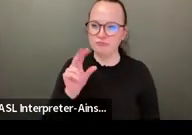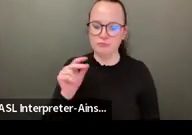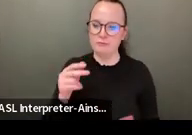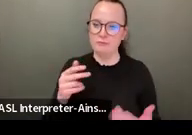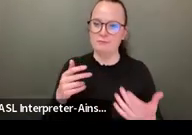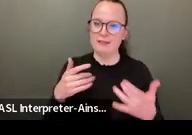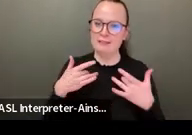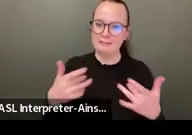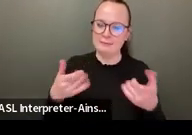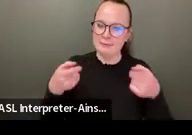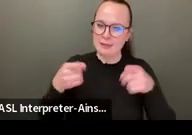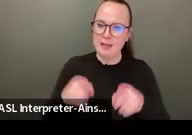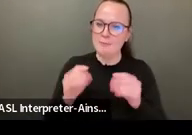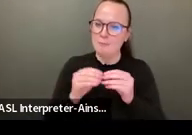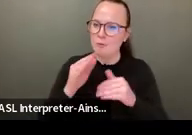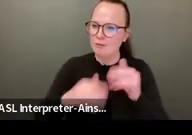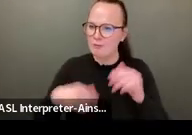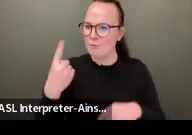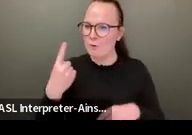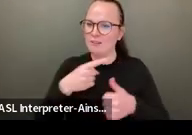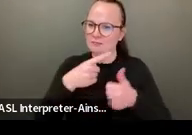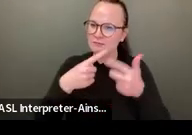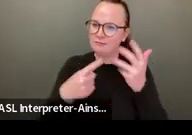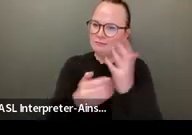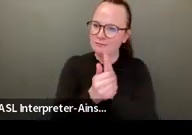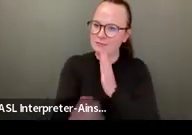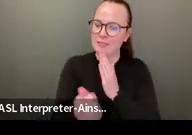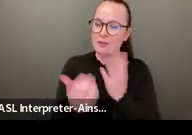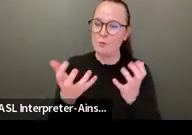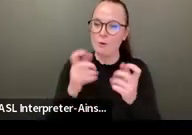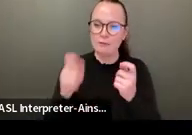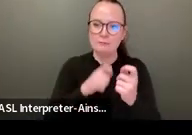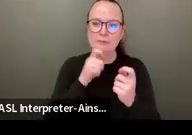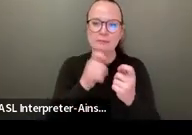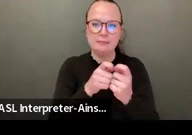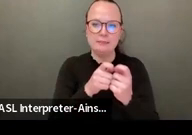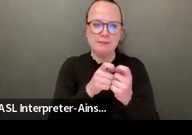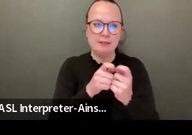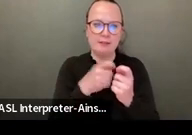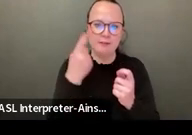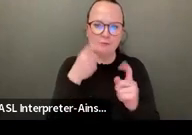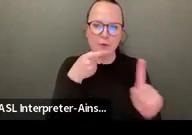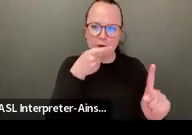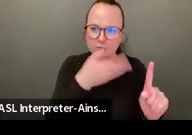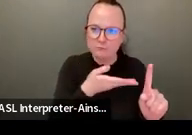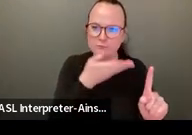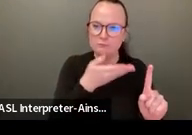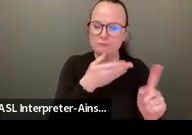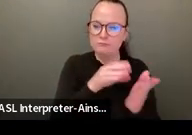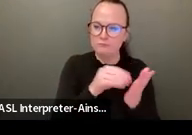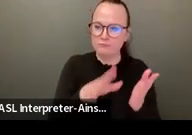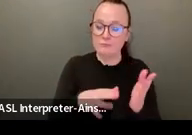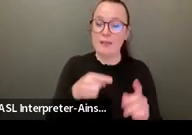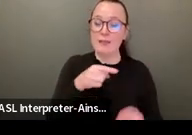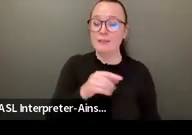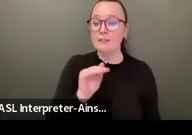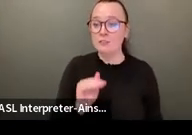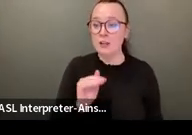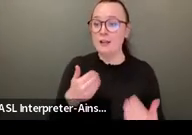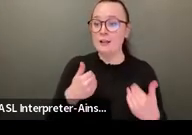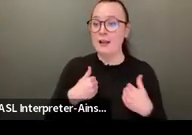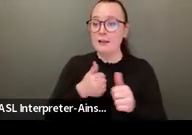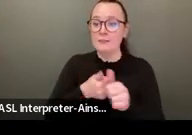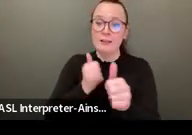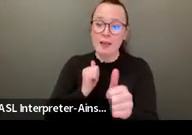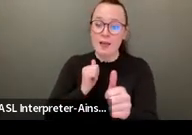want it to, you want your goals to be child specific. So you're going to, all right, this child has a gap in this, we're going to